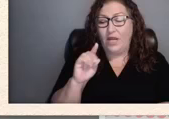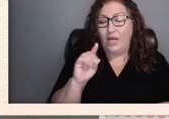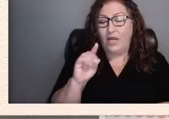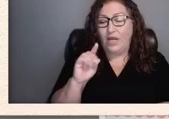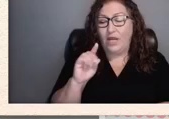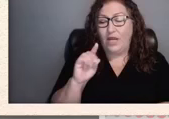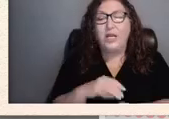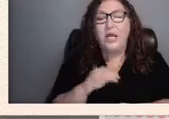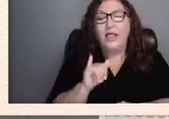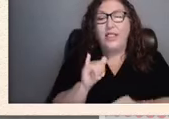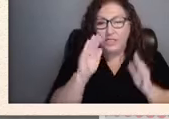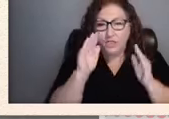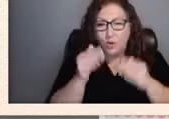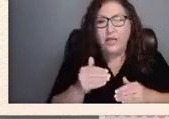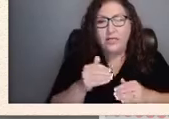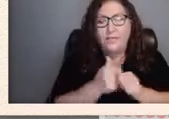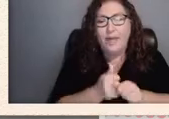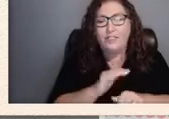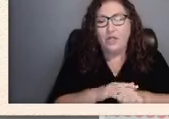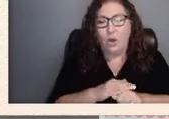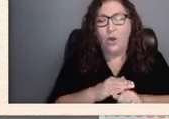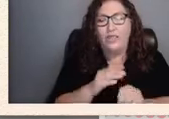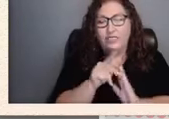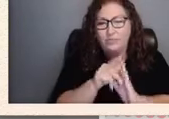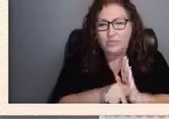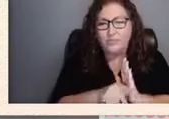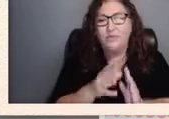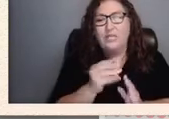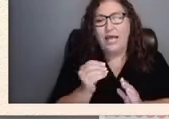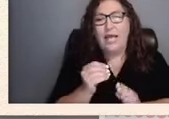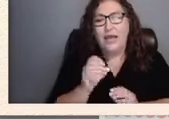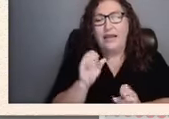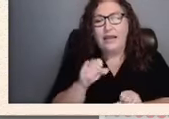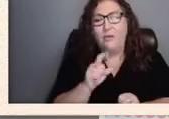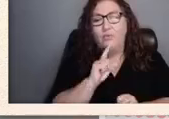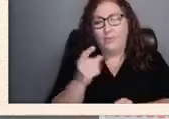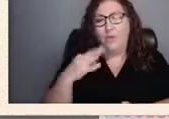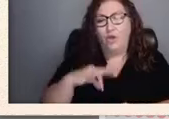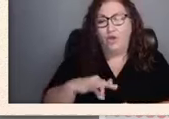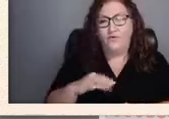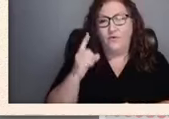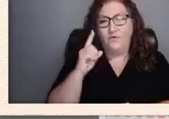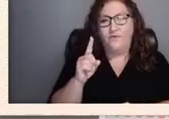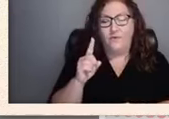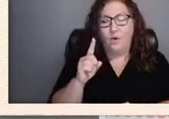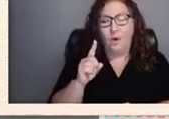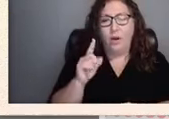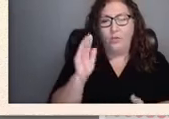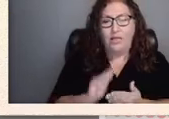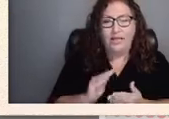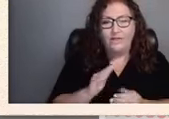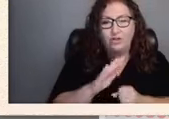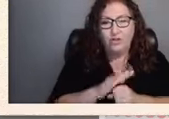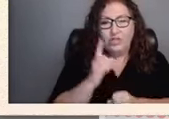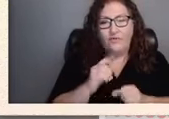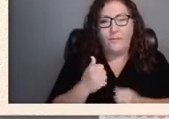on evidence-based principles, app, and can be really useful for helping deal with distress for military families during this